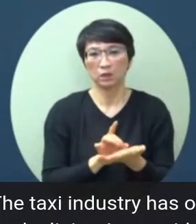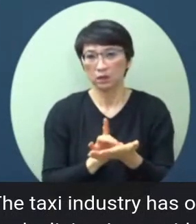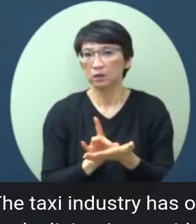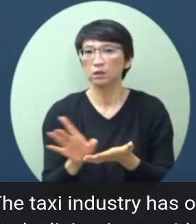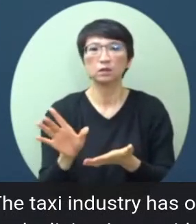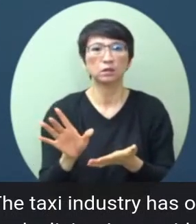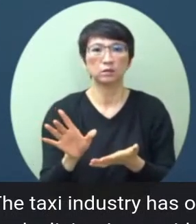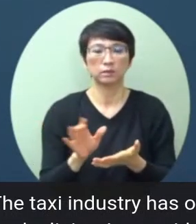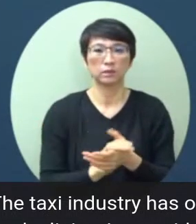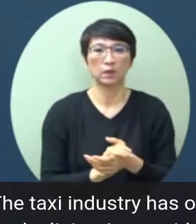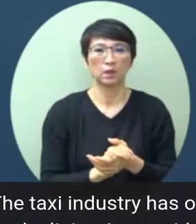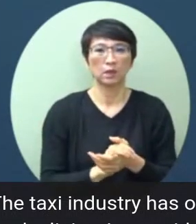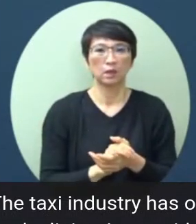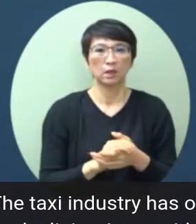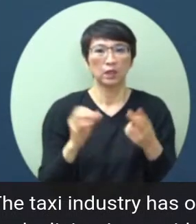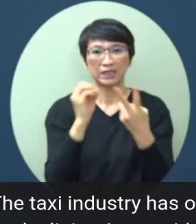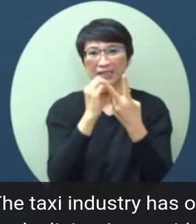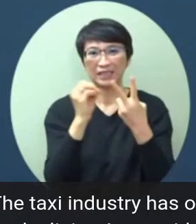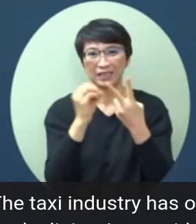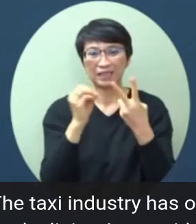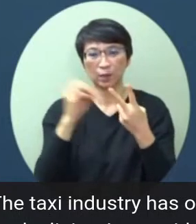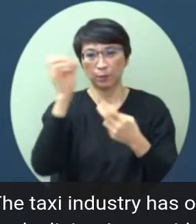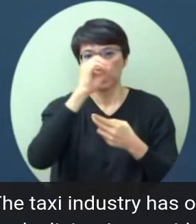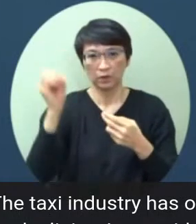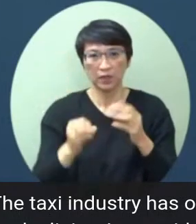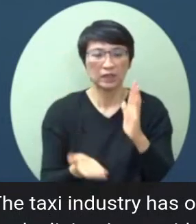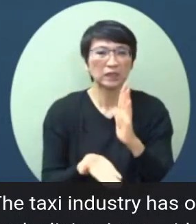to be quarantined for 14 days.